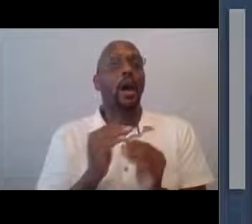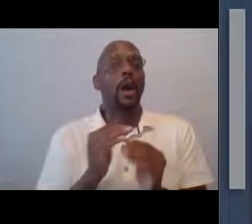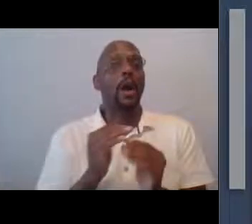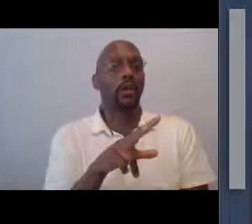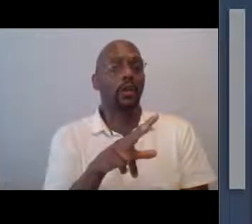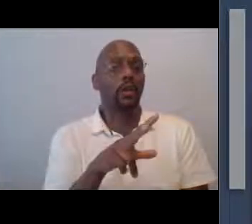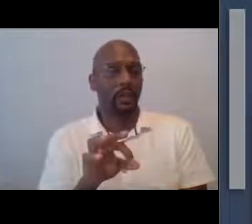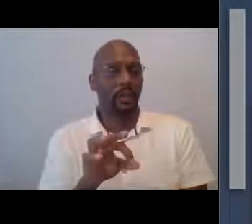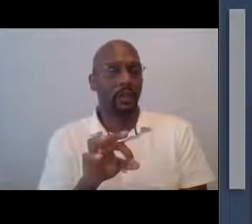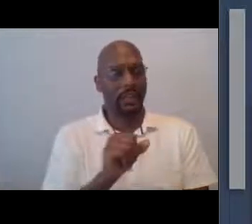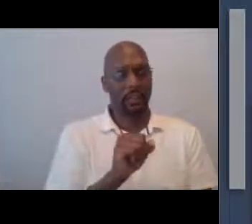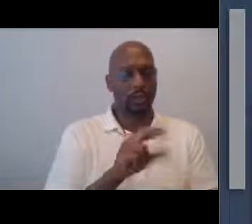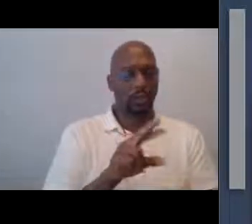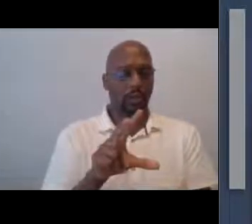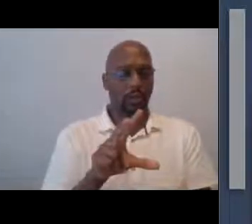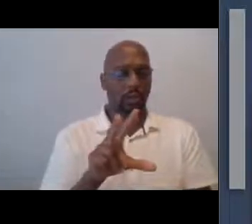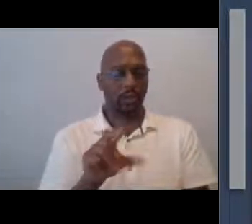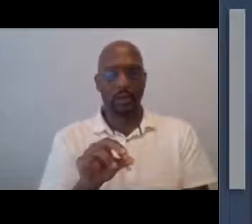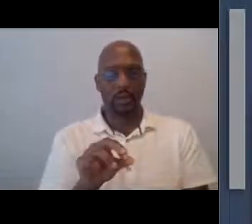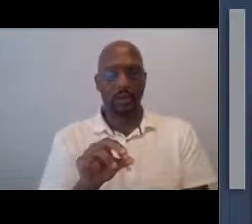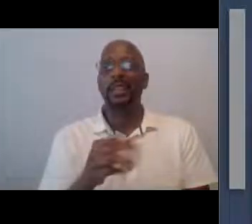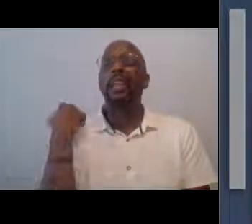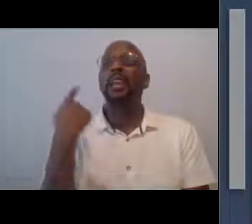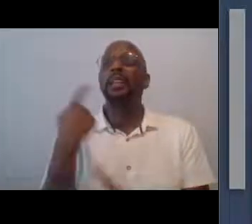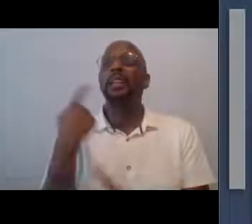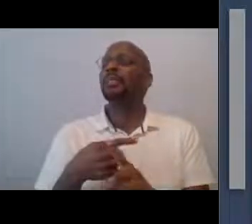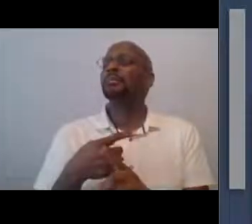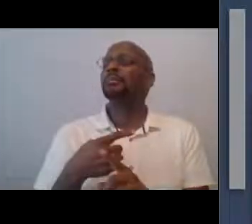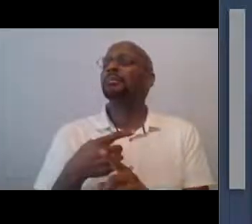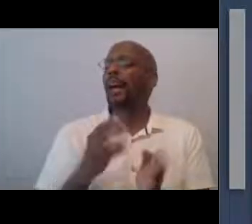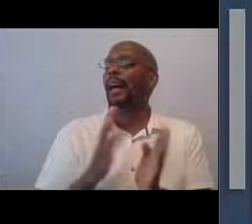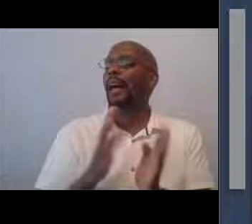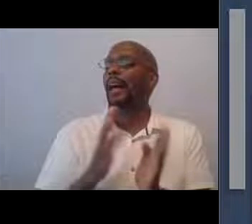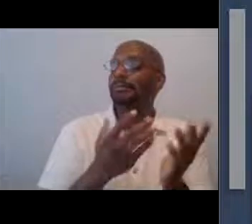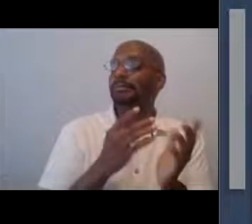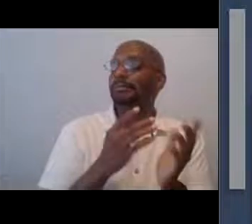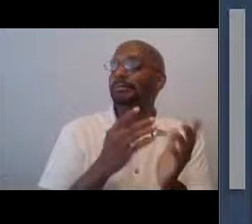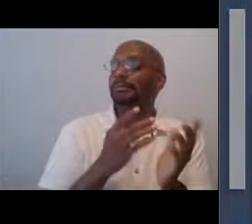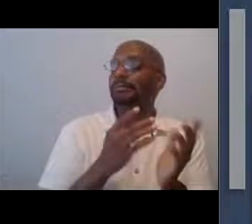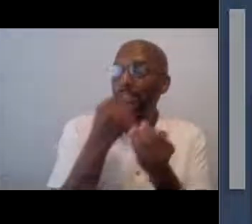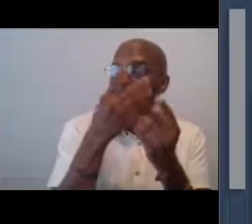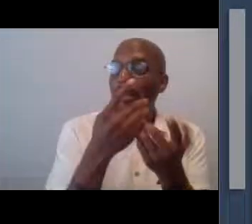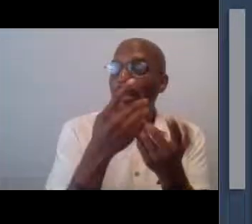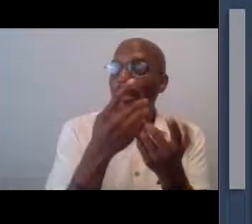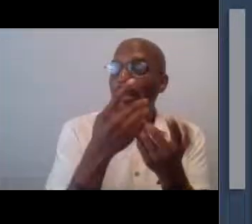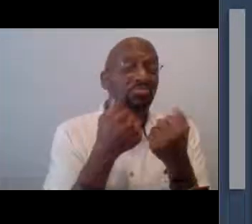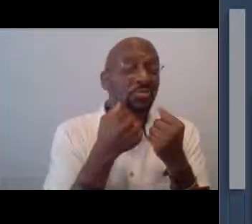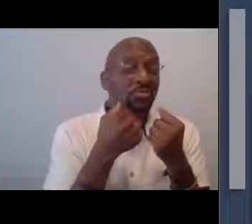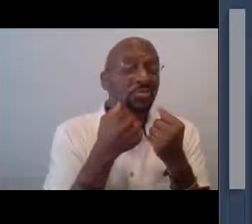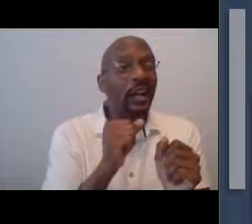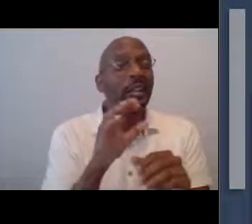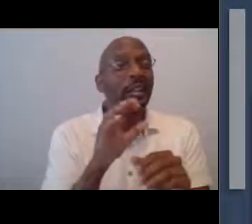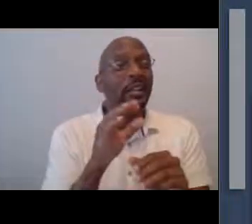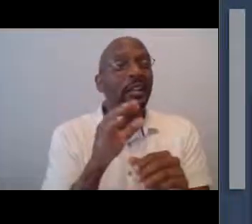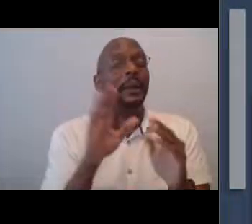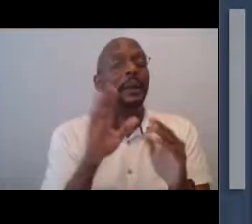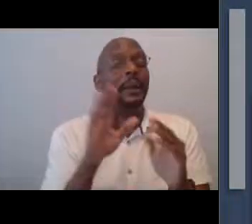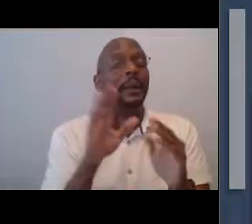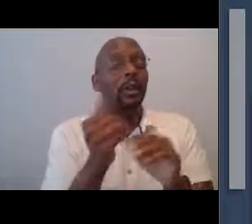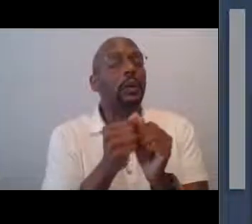I asked last month when we were in South Tahoe if we could just get some information. I was trying to coordinate a meeting with Director Tavares